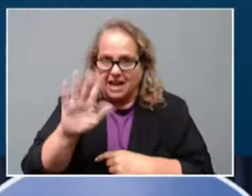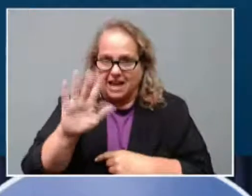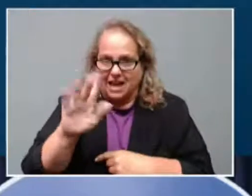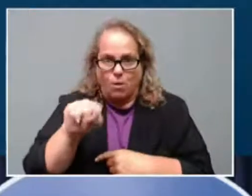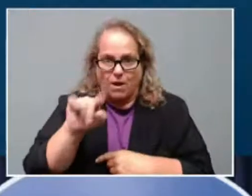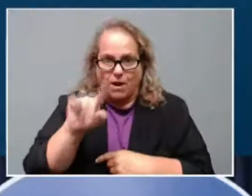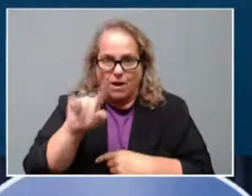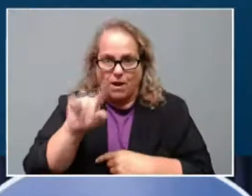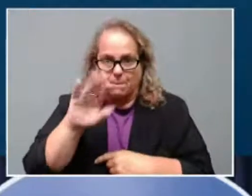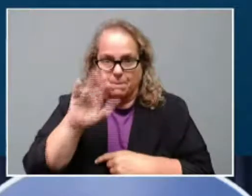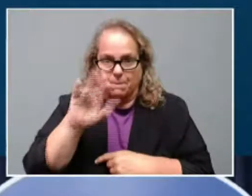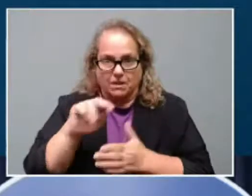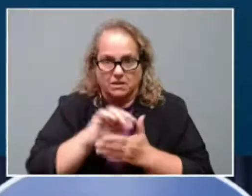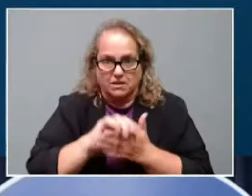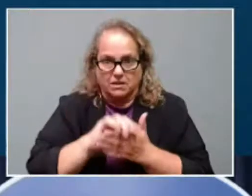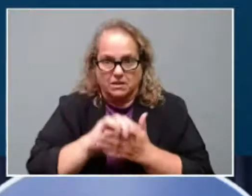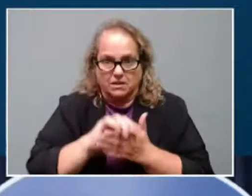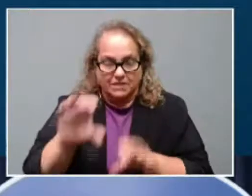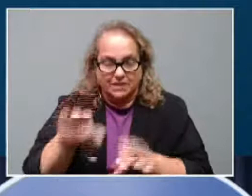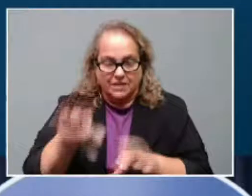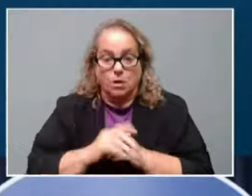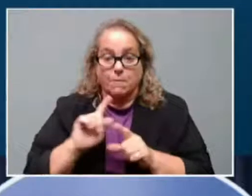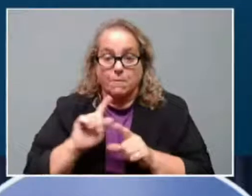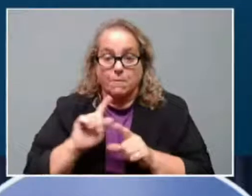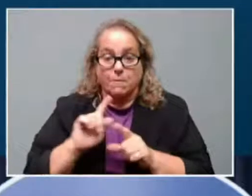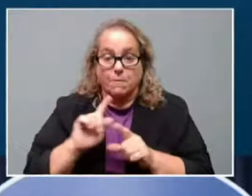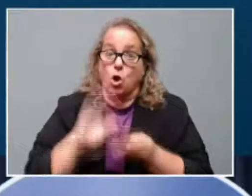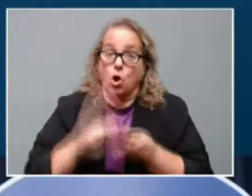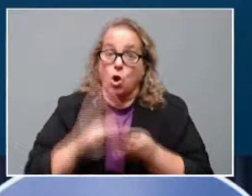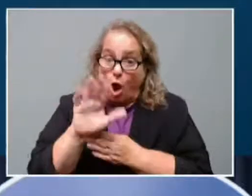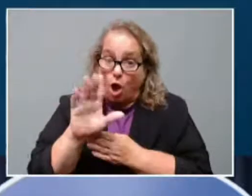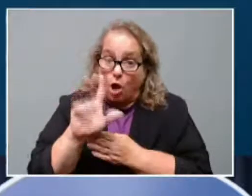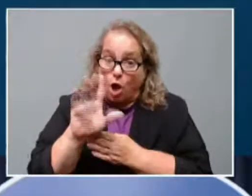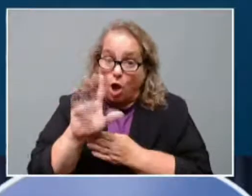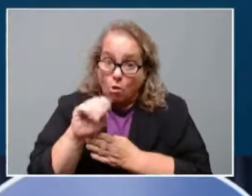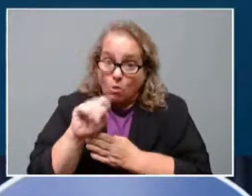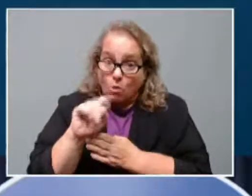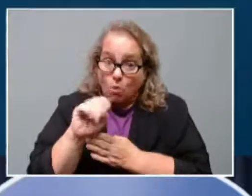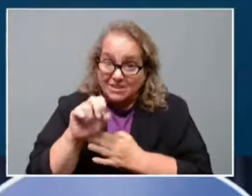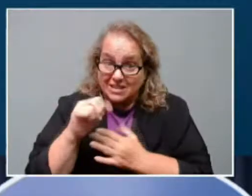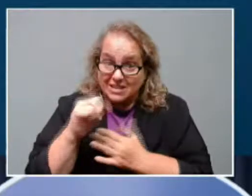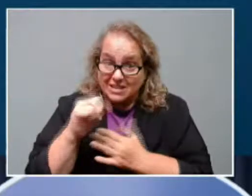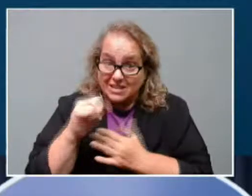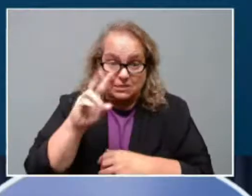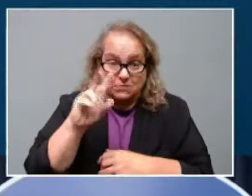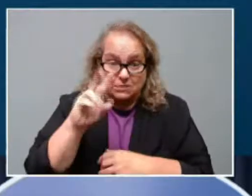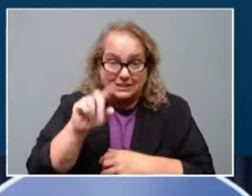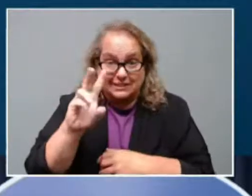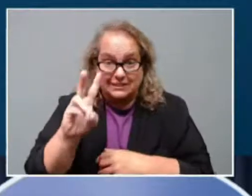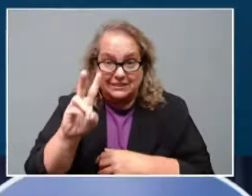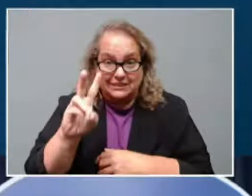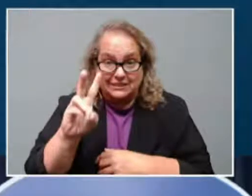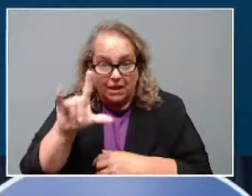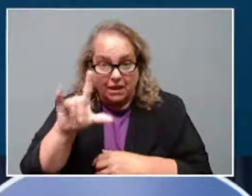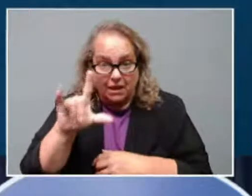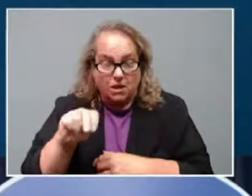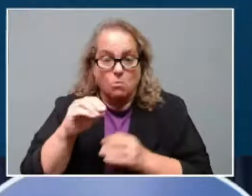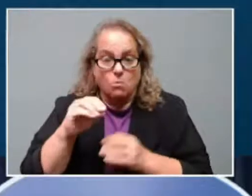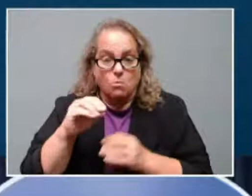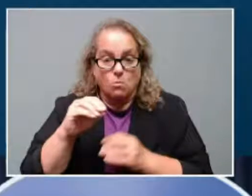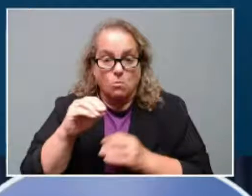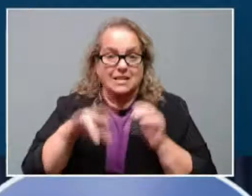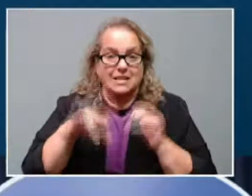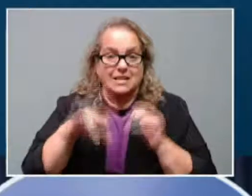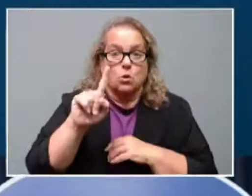in our history. But total automotive is now up to $6.6 billion and more than 7,100 full-time